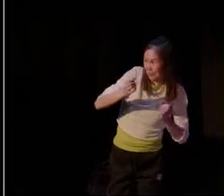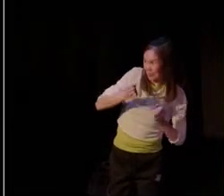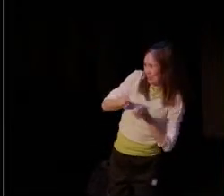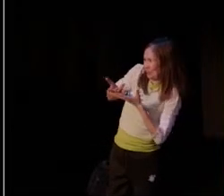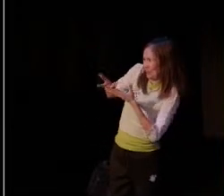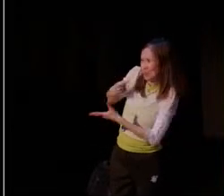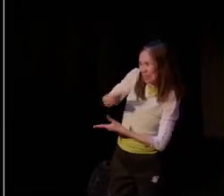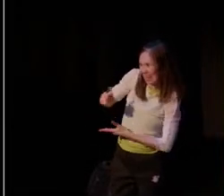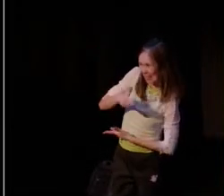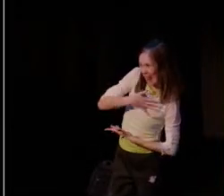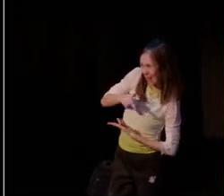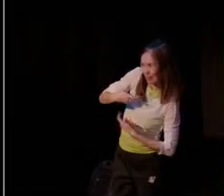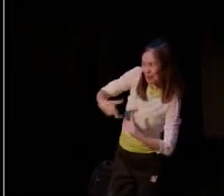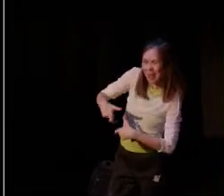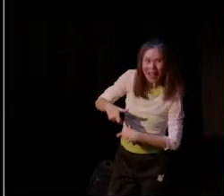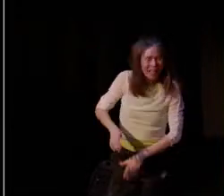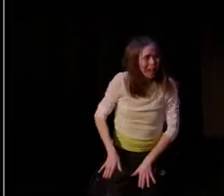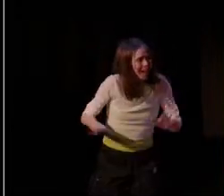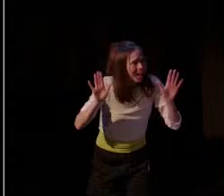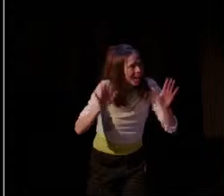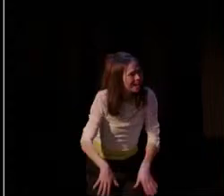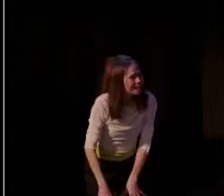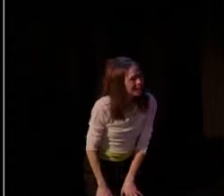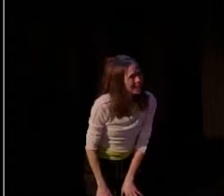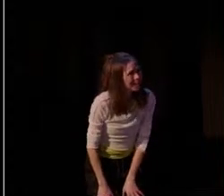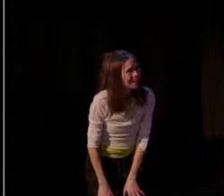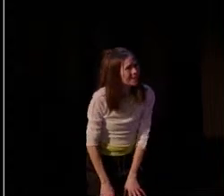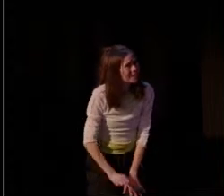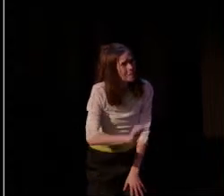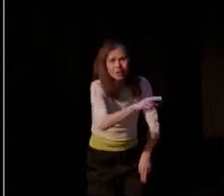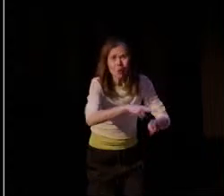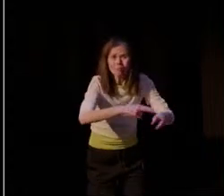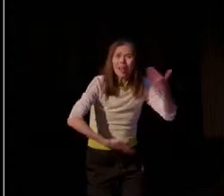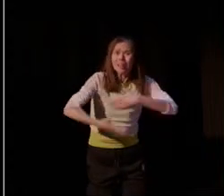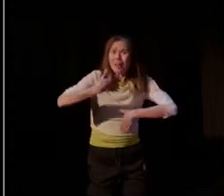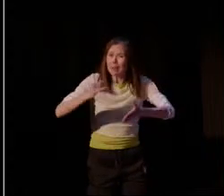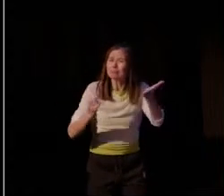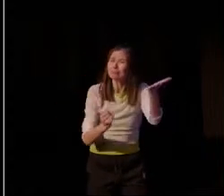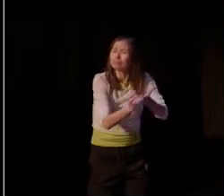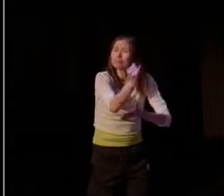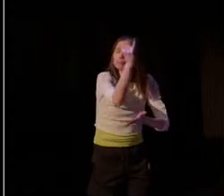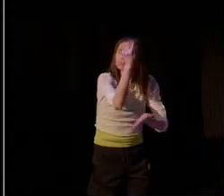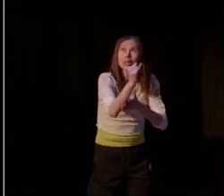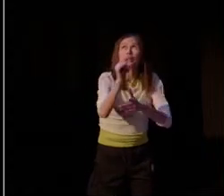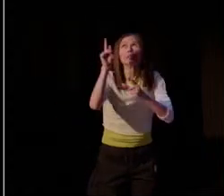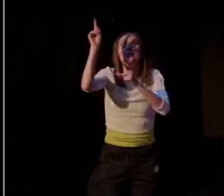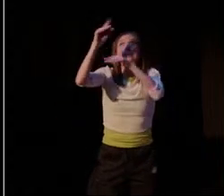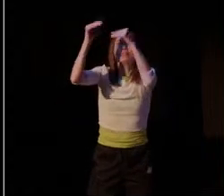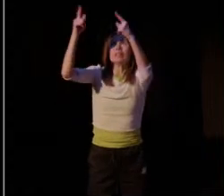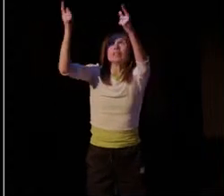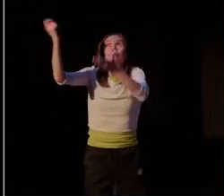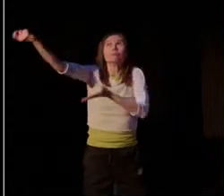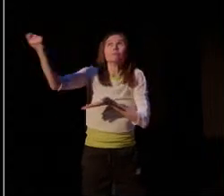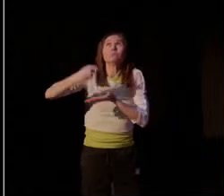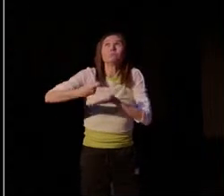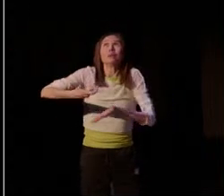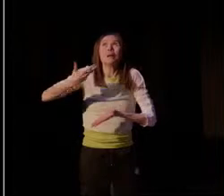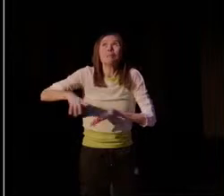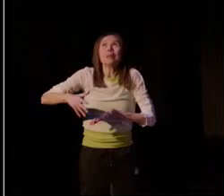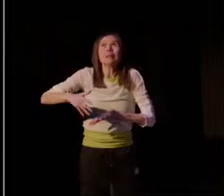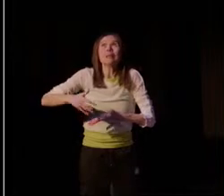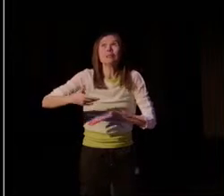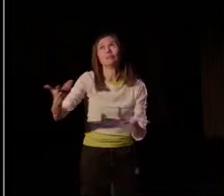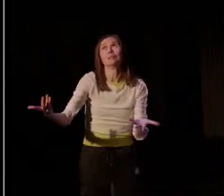Goodly gentlemen, your gracious father against whom I have sinned, for which the heavens punished me, leaving me